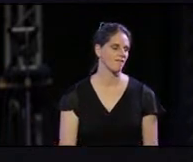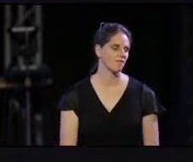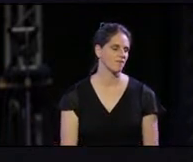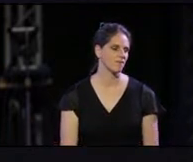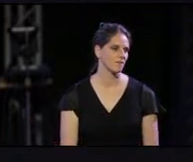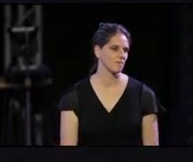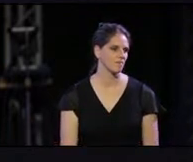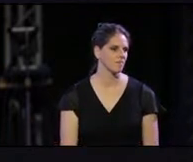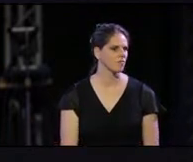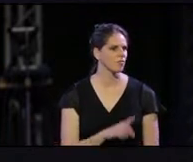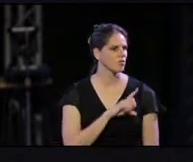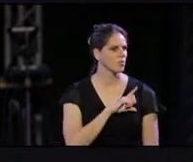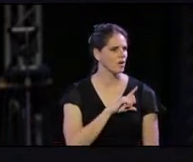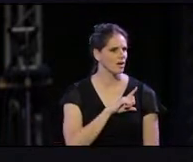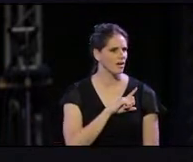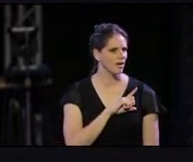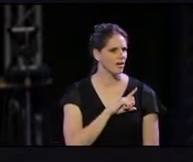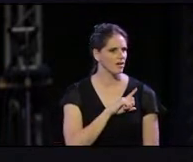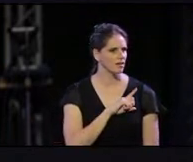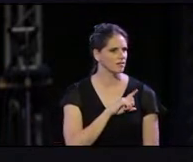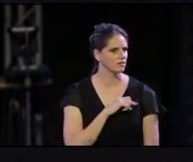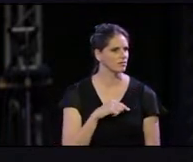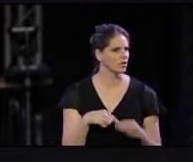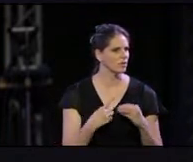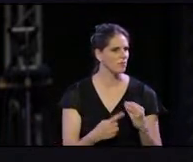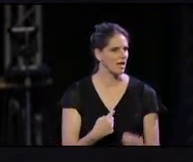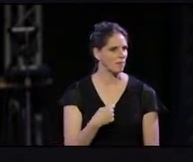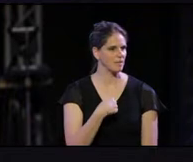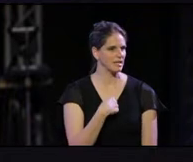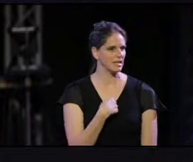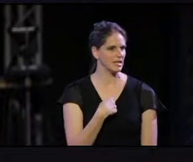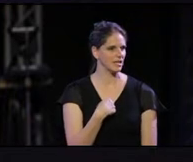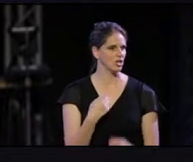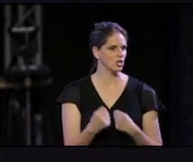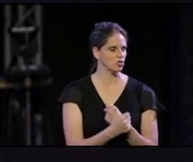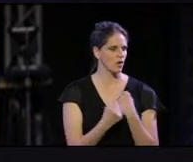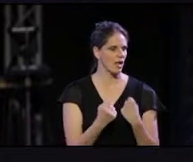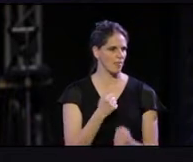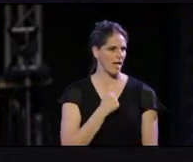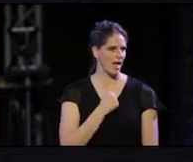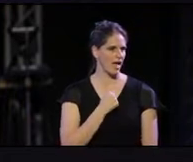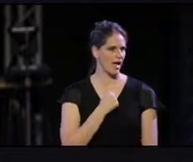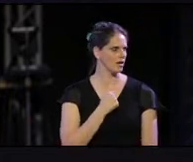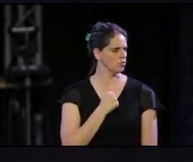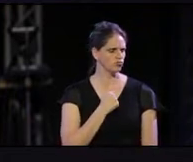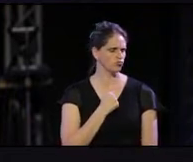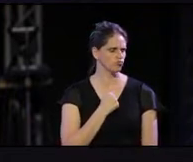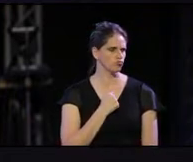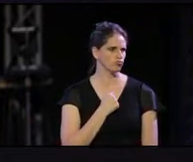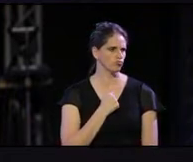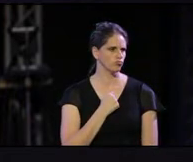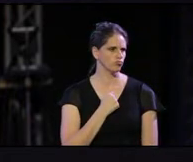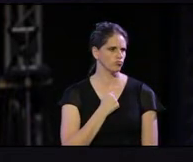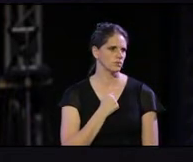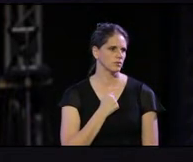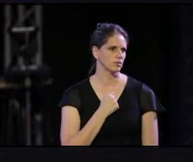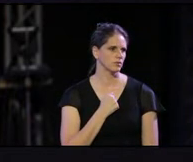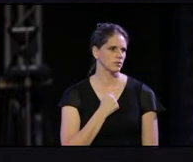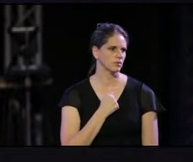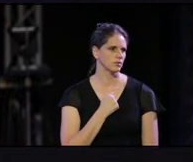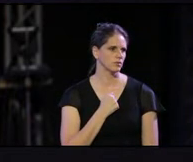Why? Because it's not about us or our strength. It's about a Savior who did